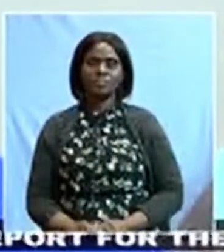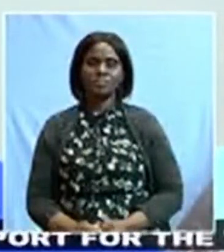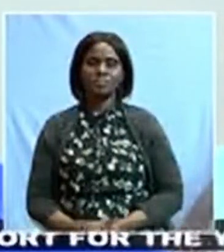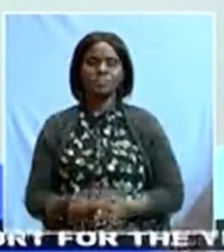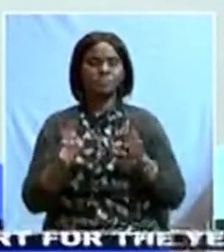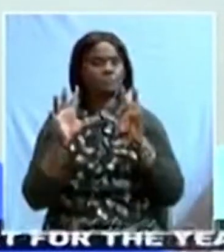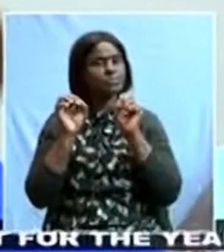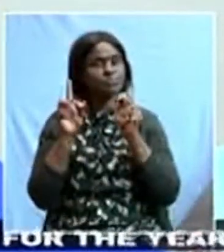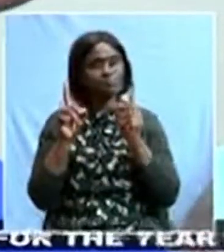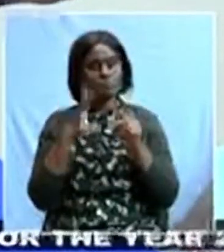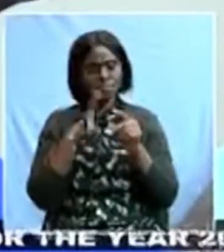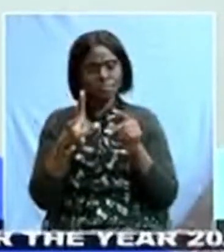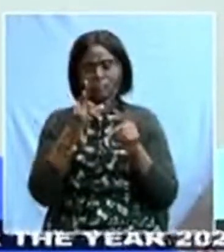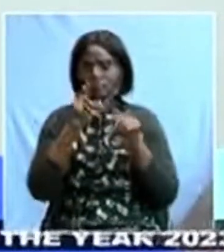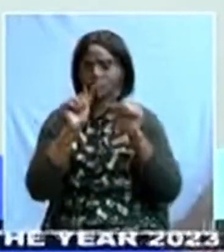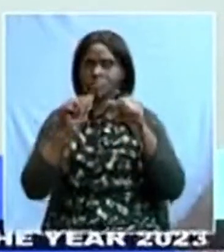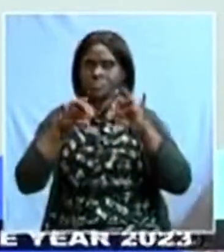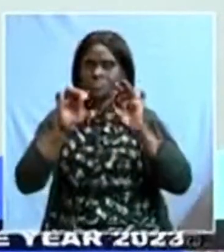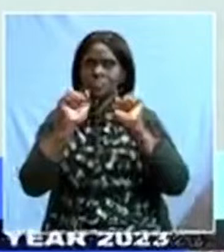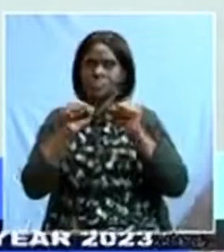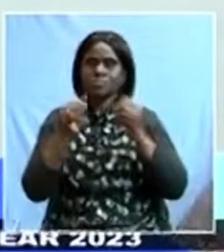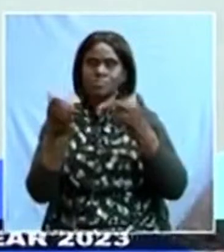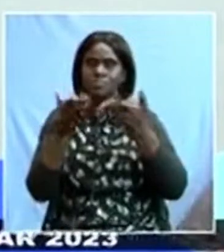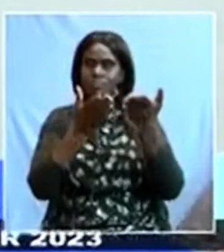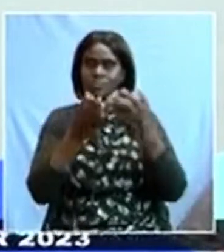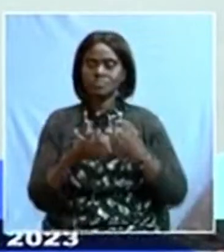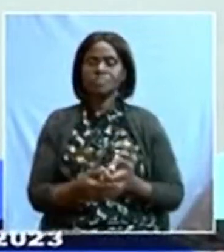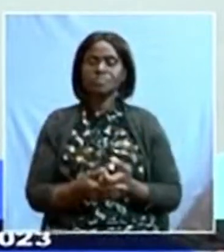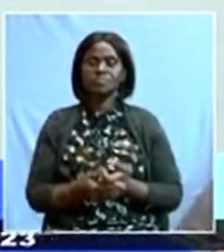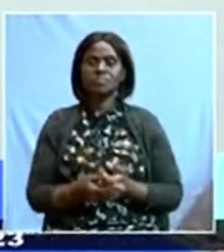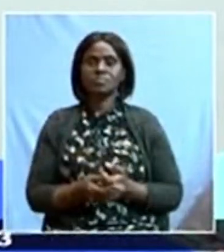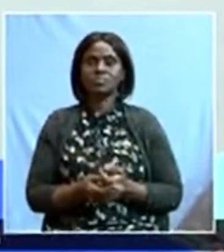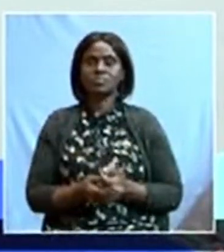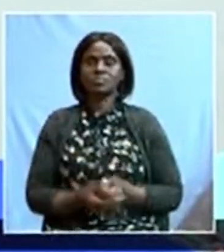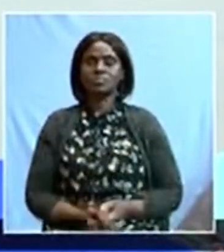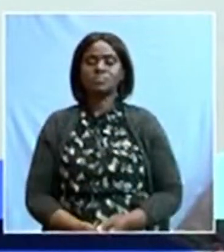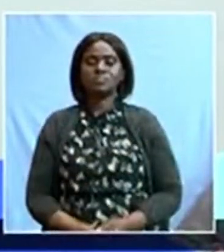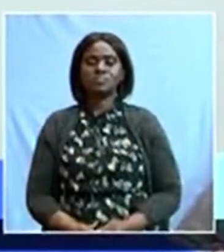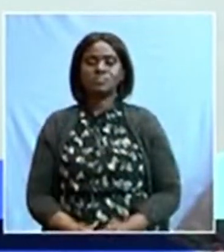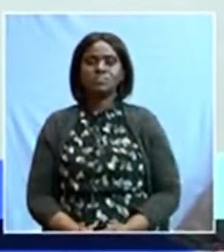Okay, you may continue with the introductions.